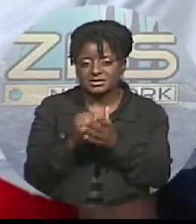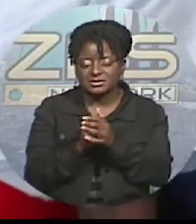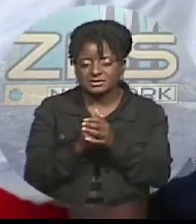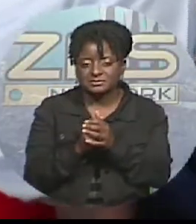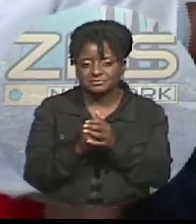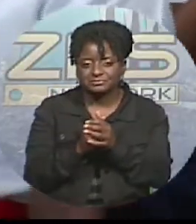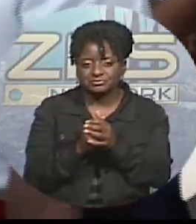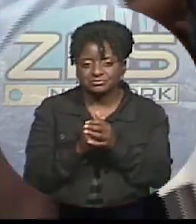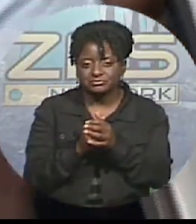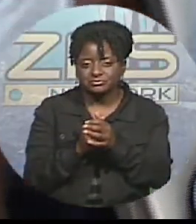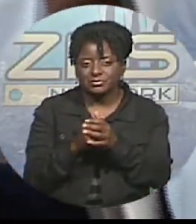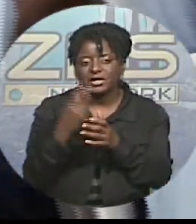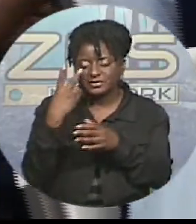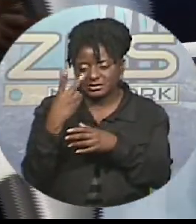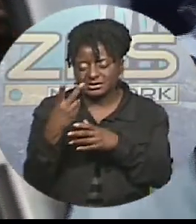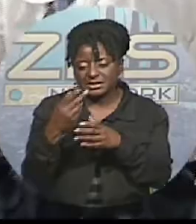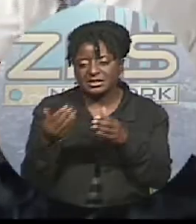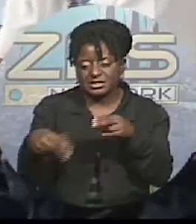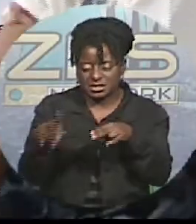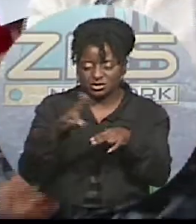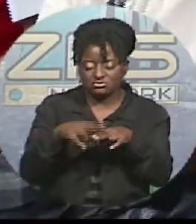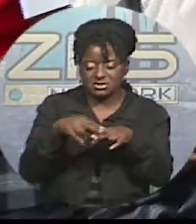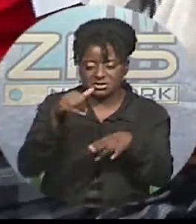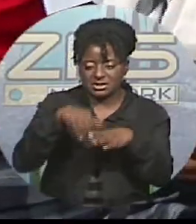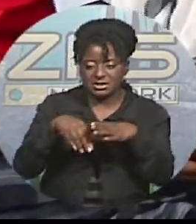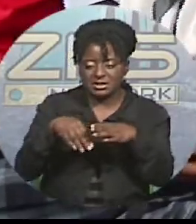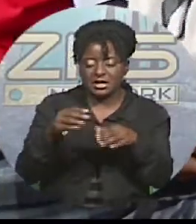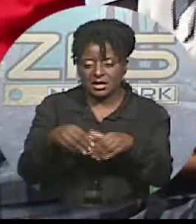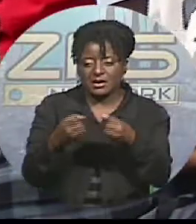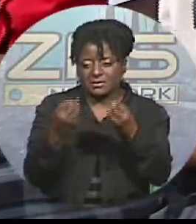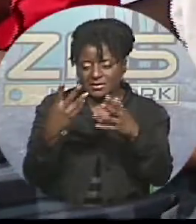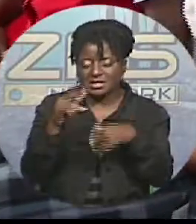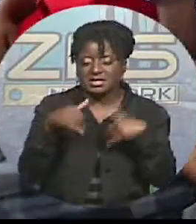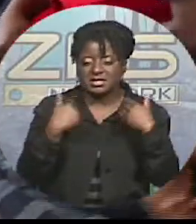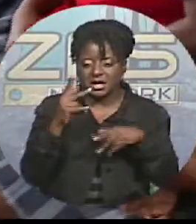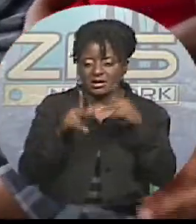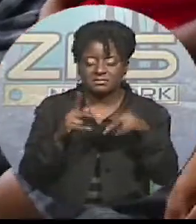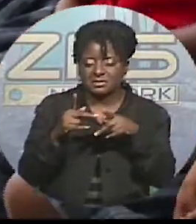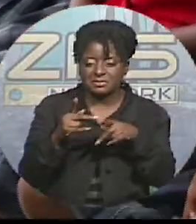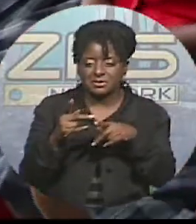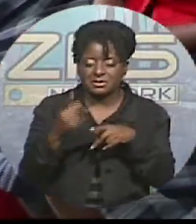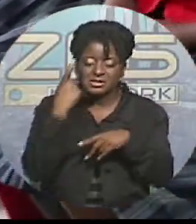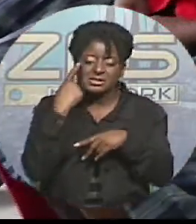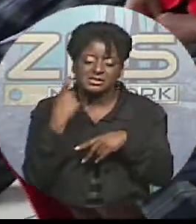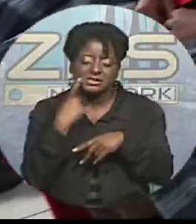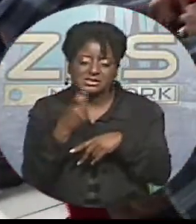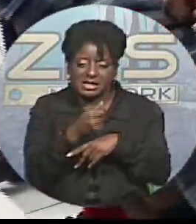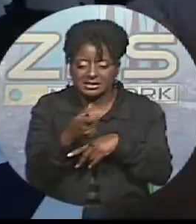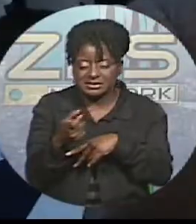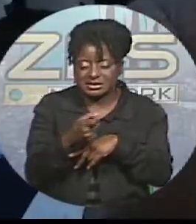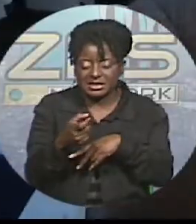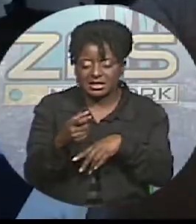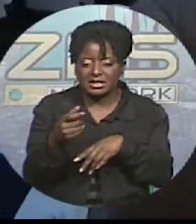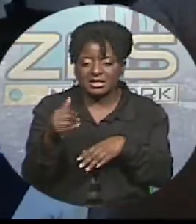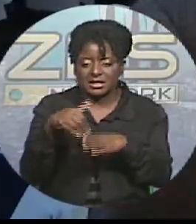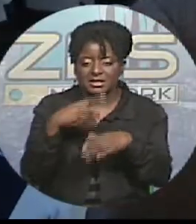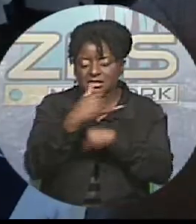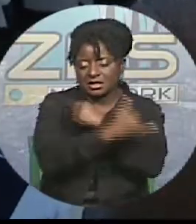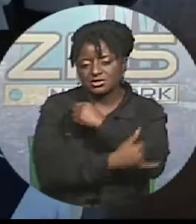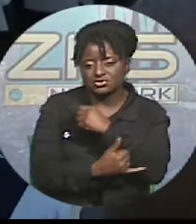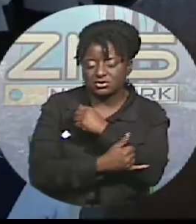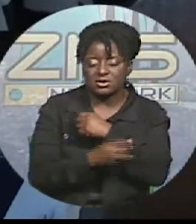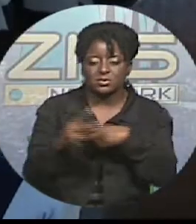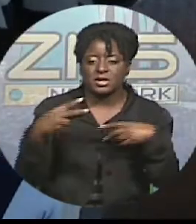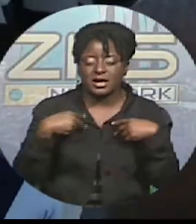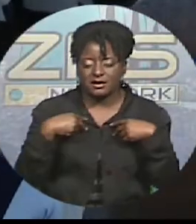increase in the number of young people sexting across the country. He is also encouraging them to think before they act. We have individuals,